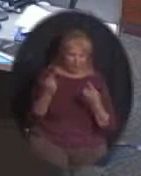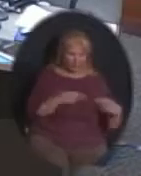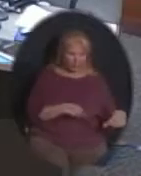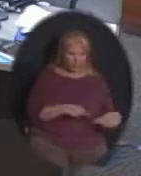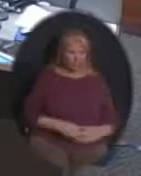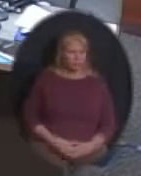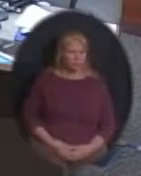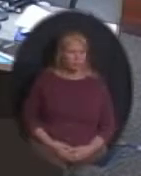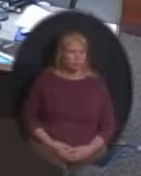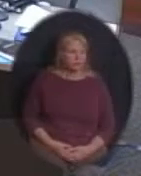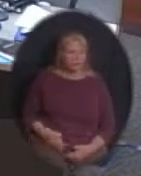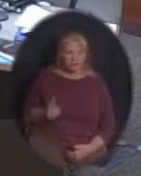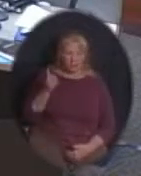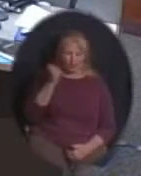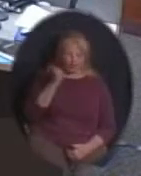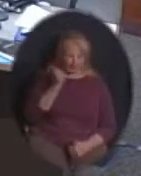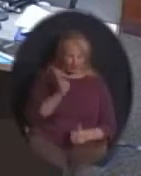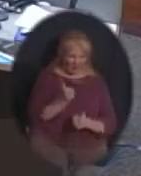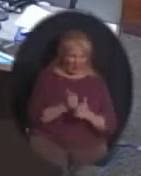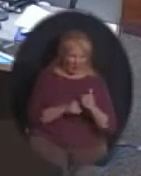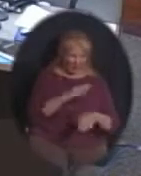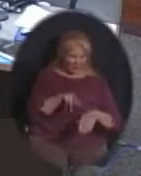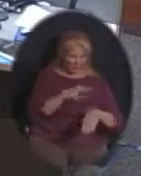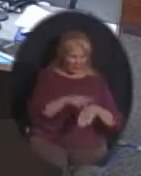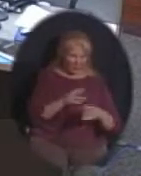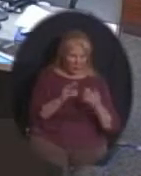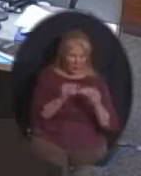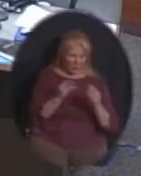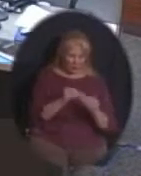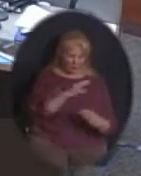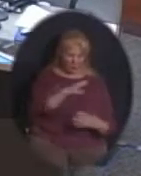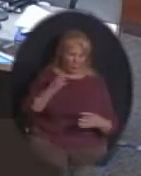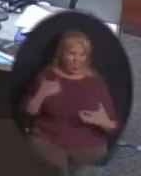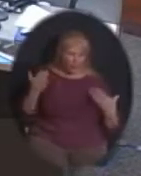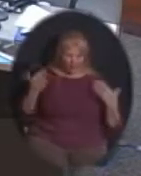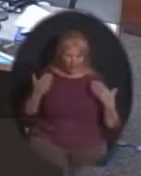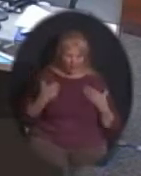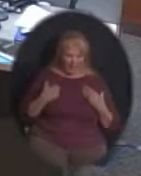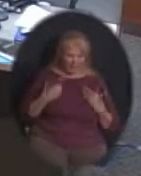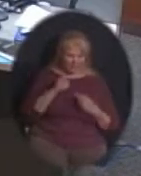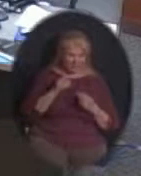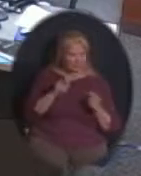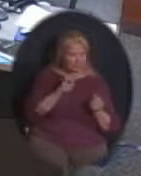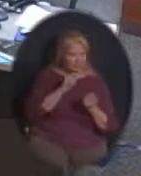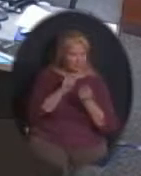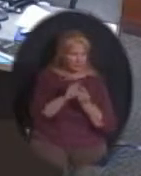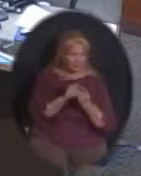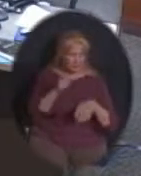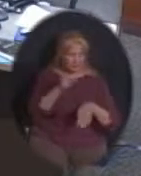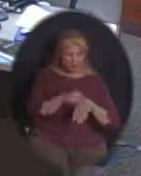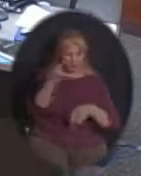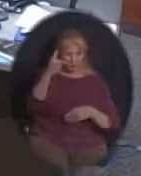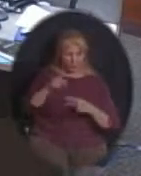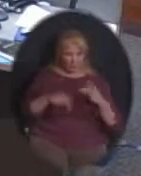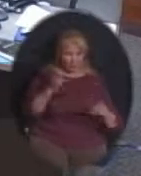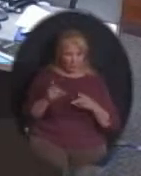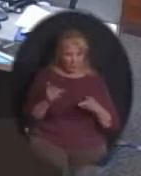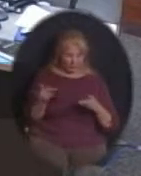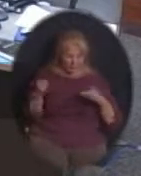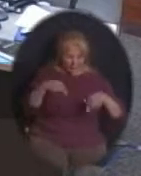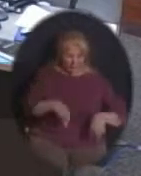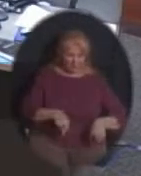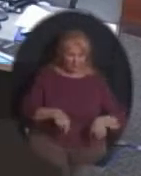At each regular meeting, the board reserves a limited time for individuals wishing to address the board. We request that individual speakers limit their comments